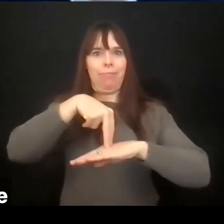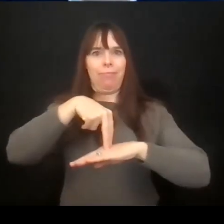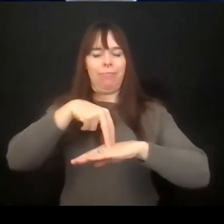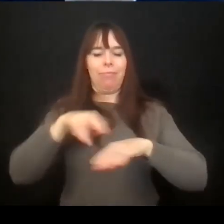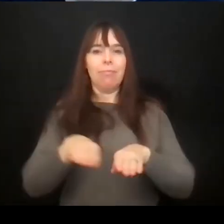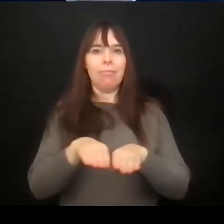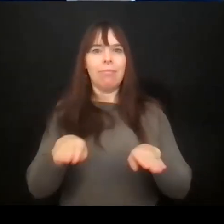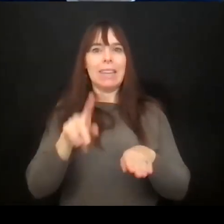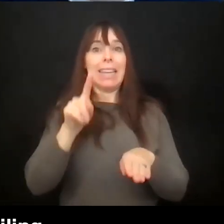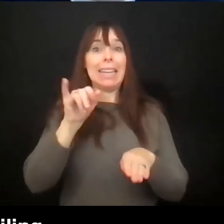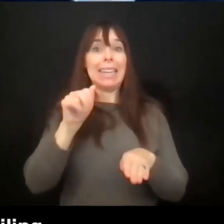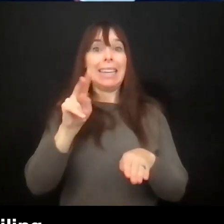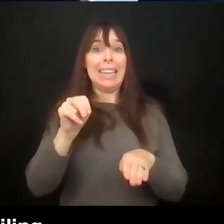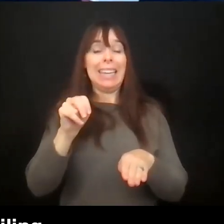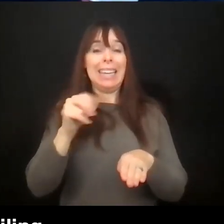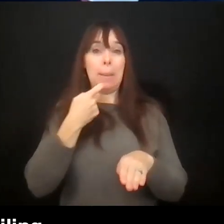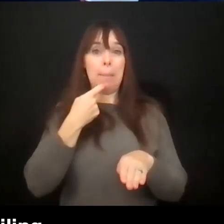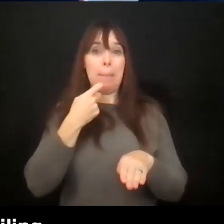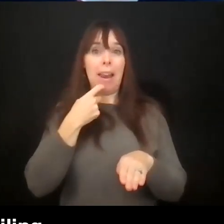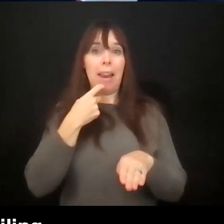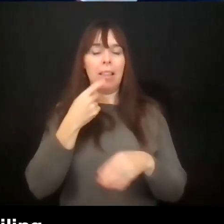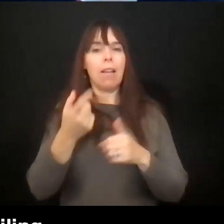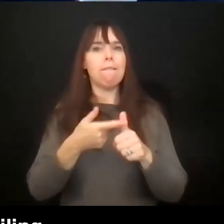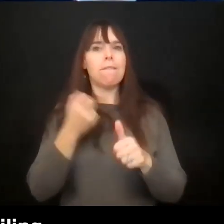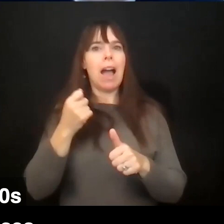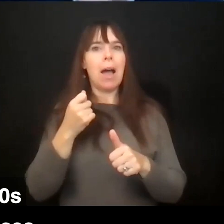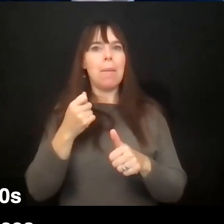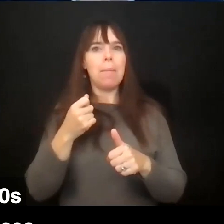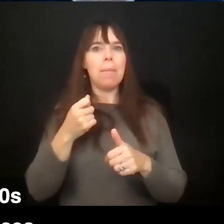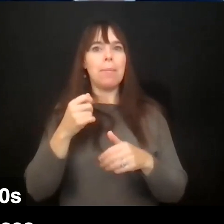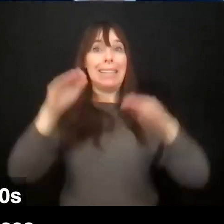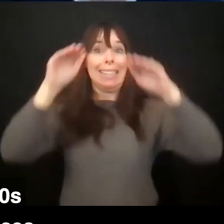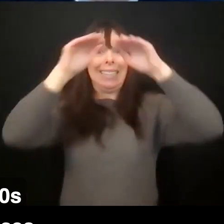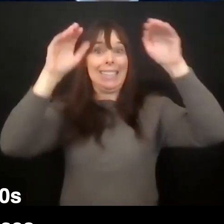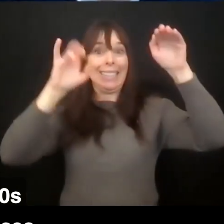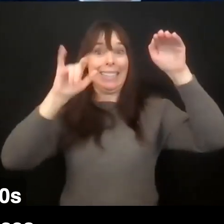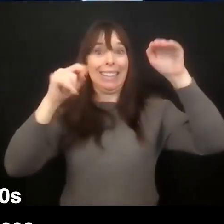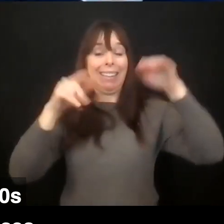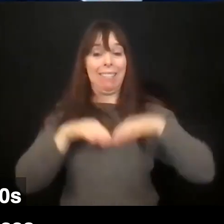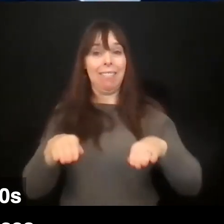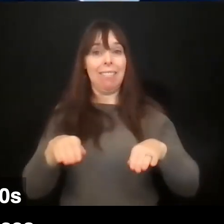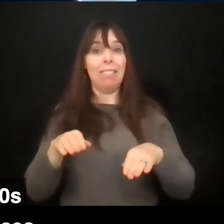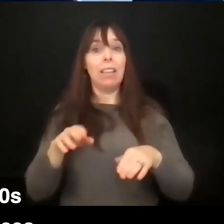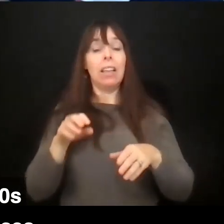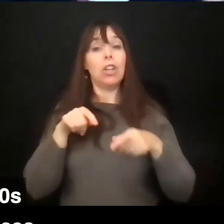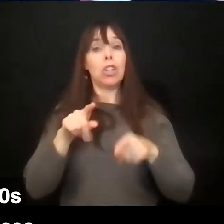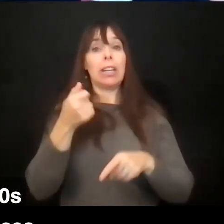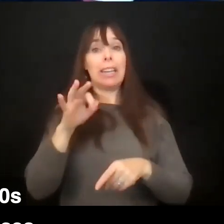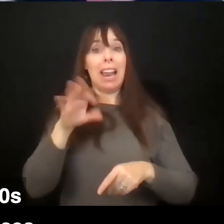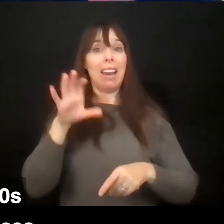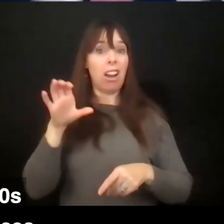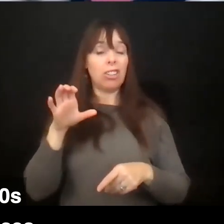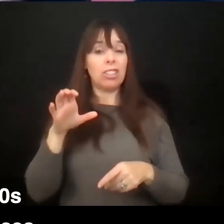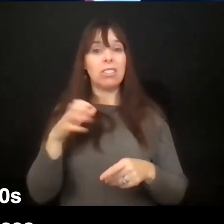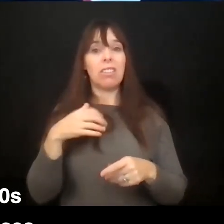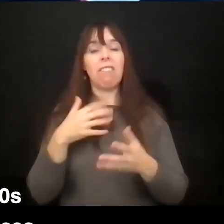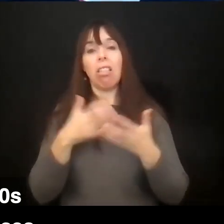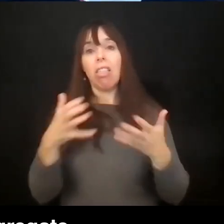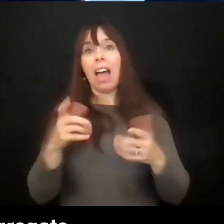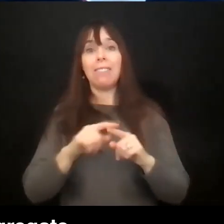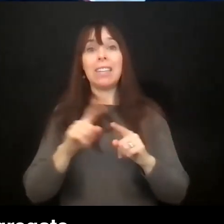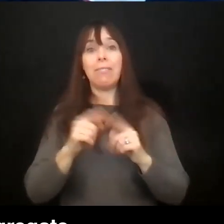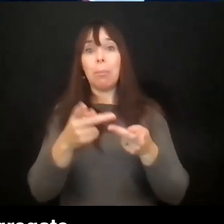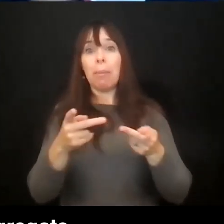of tin that comes from the ceiling. Now, in the early 1900s, there were a lot of